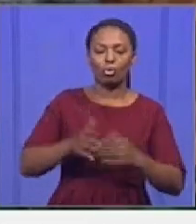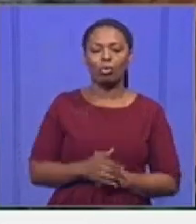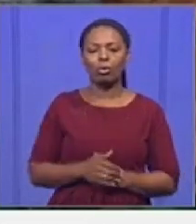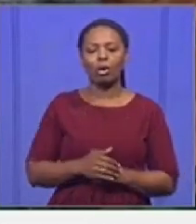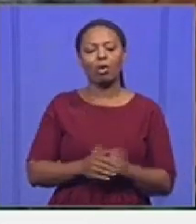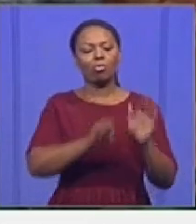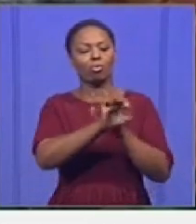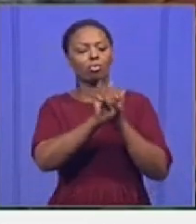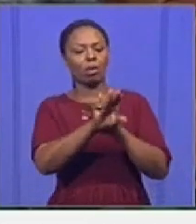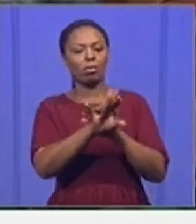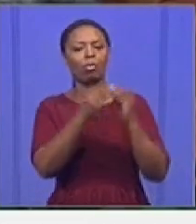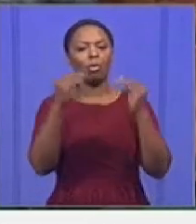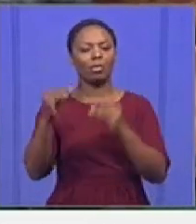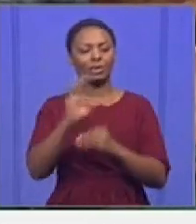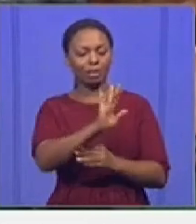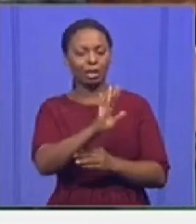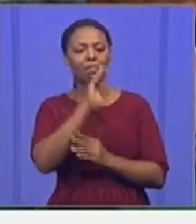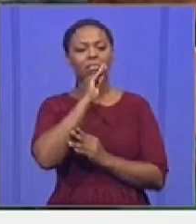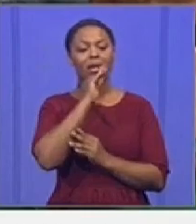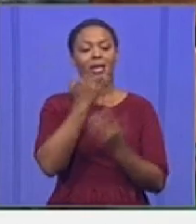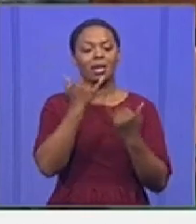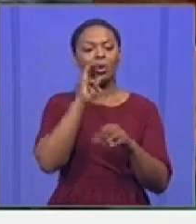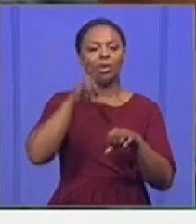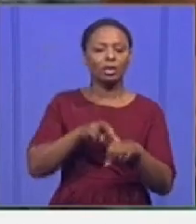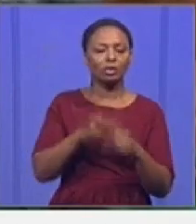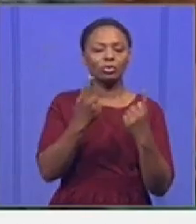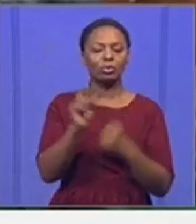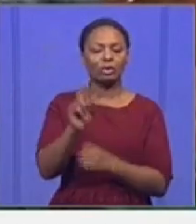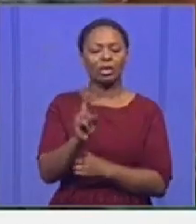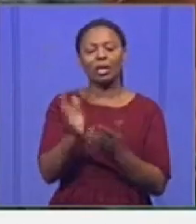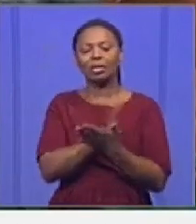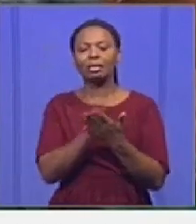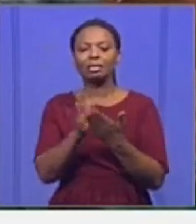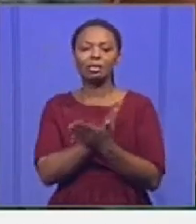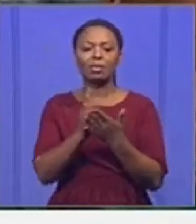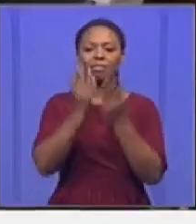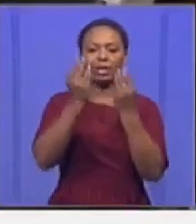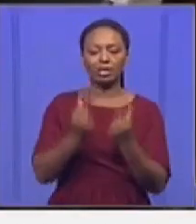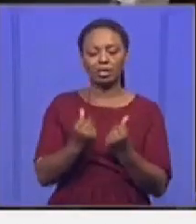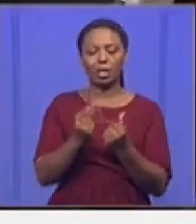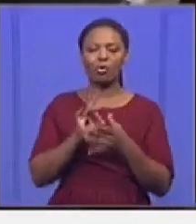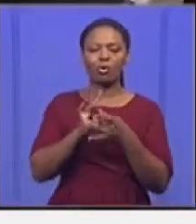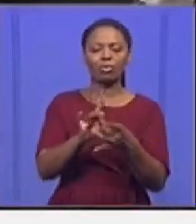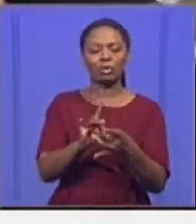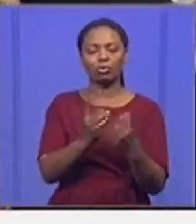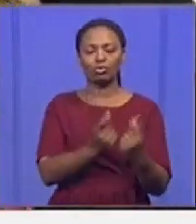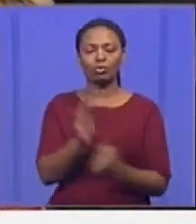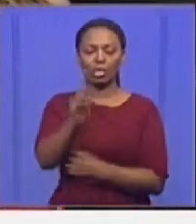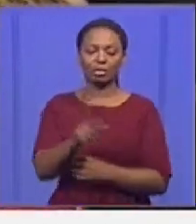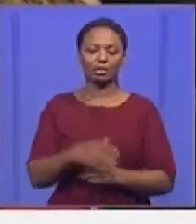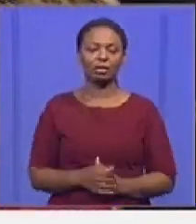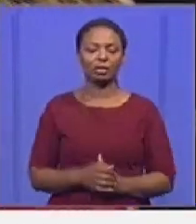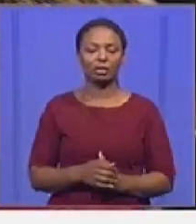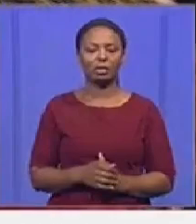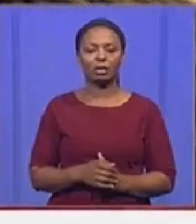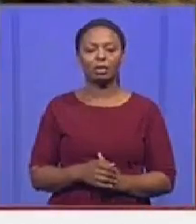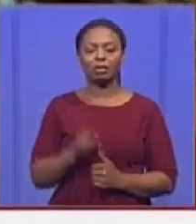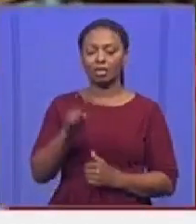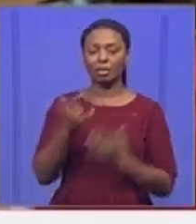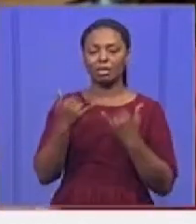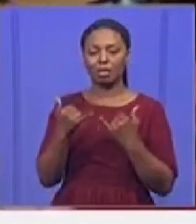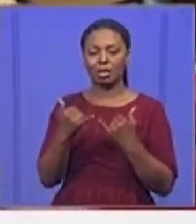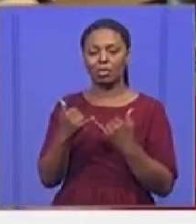commercial, and it means that there would therefore need to be some financial commitment to be made. Lefapha la ditlhaeletsano